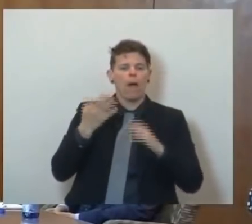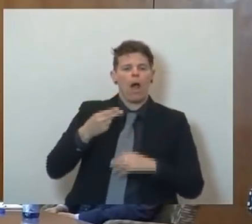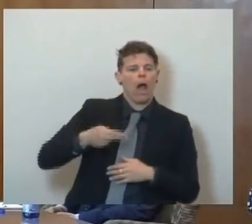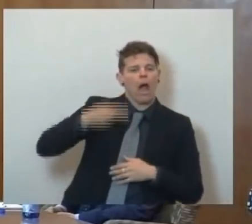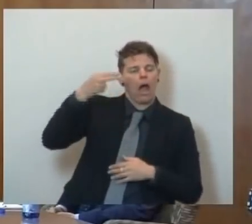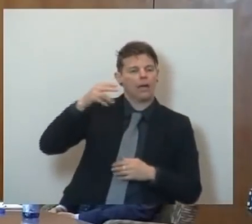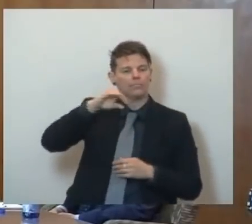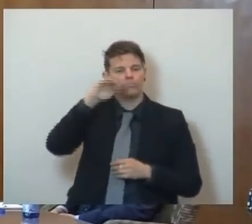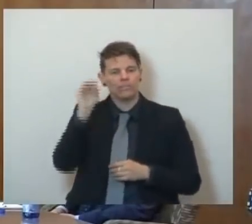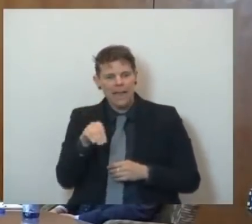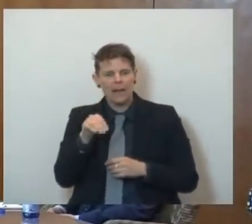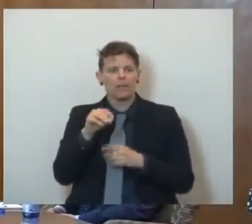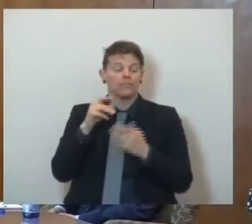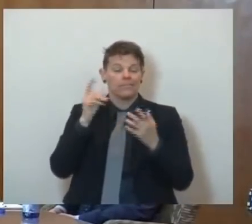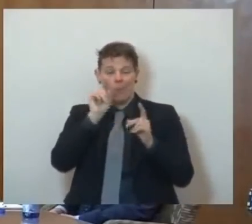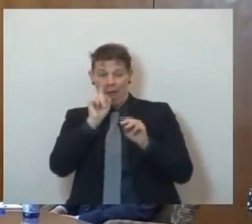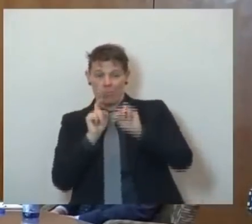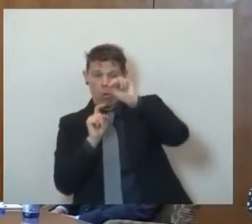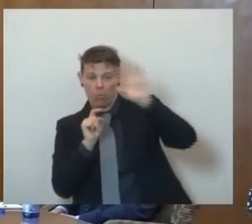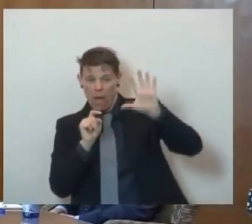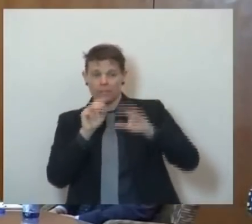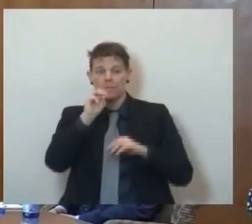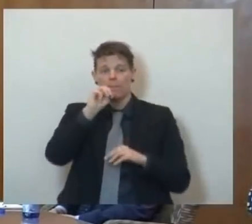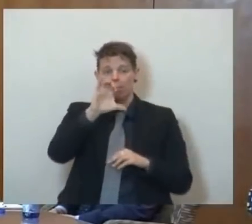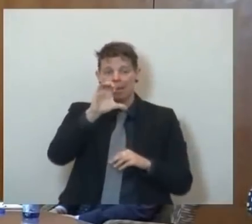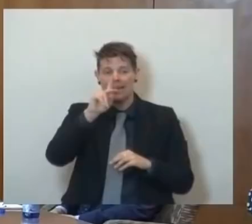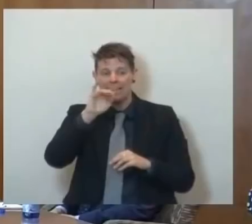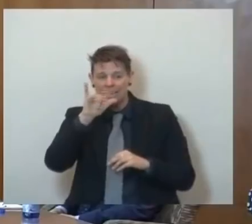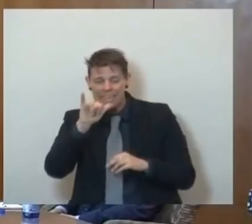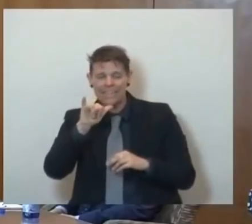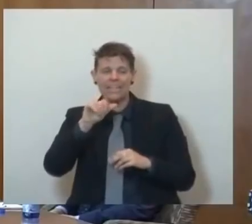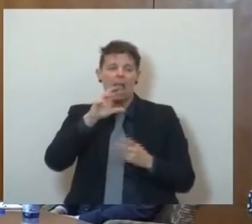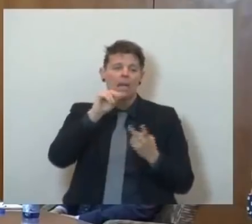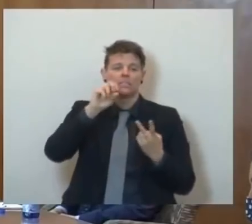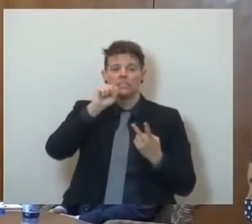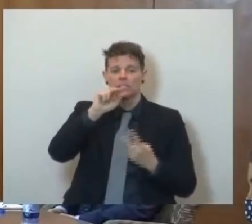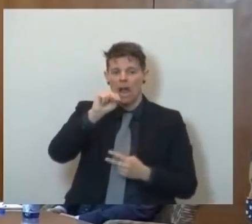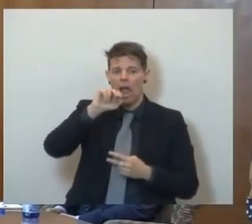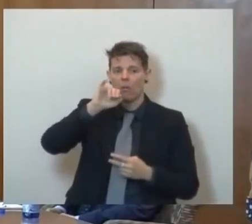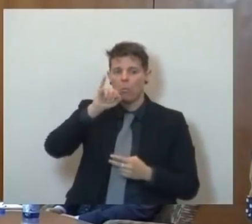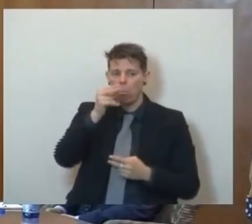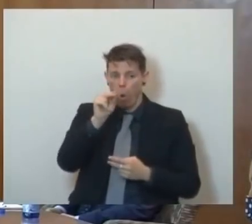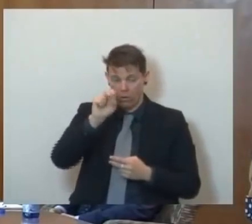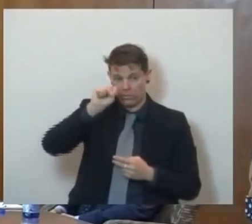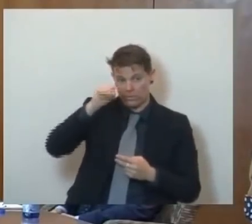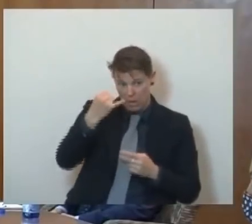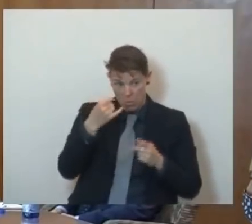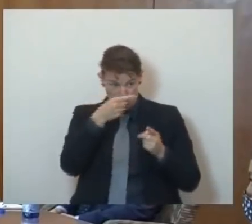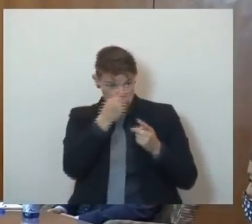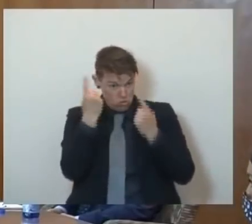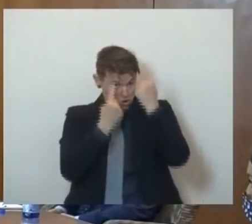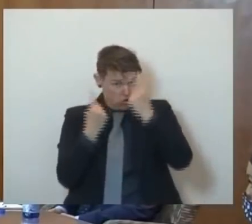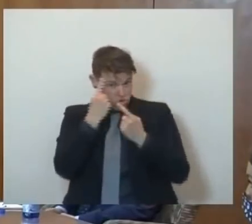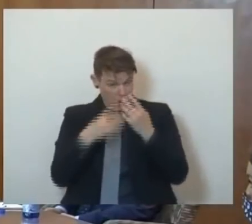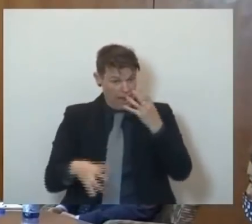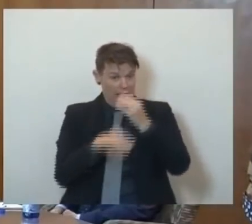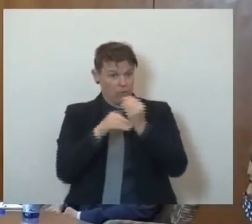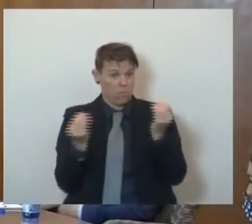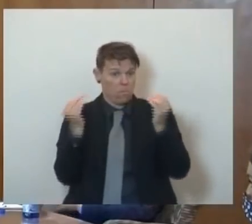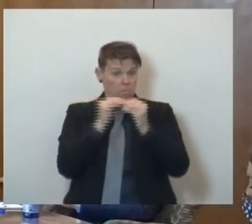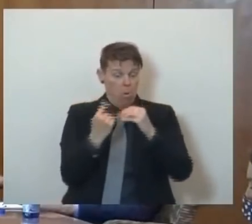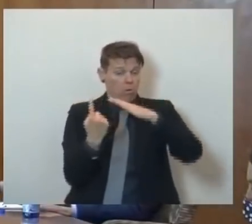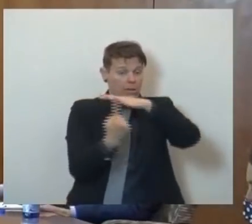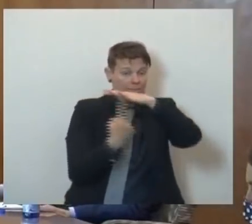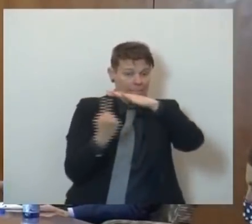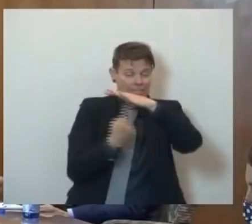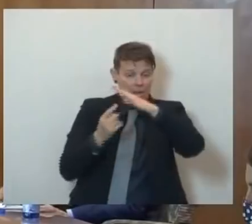counties in the northwest part of the state. As part of the approach to dealing that, are you considering additional isolation and quarantine orders and perhaps